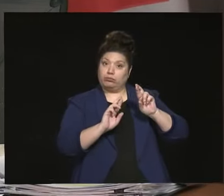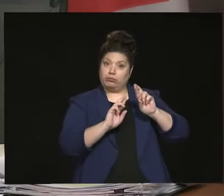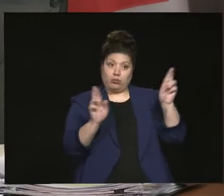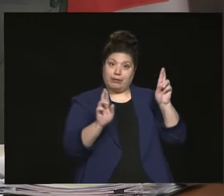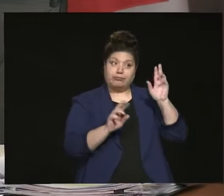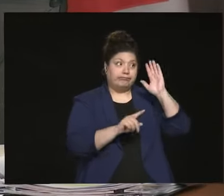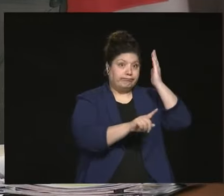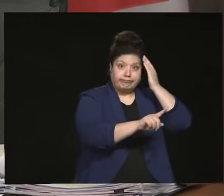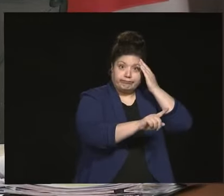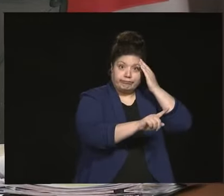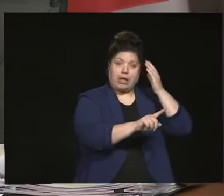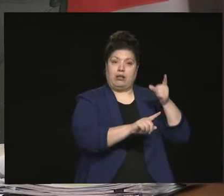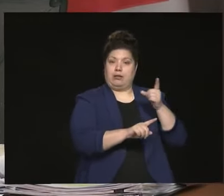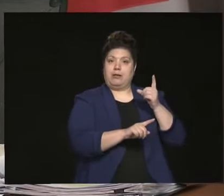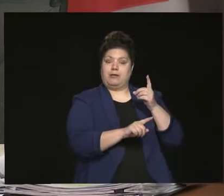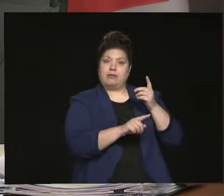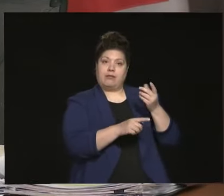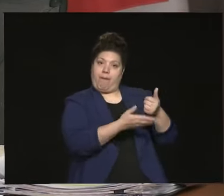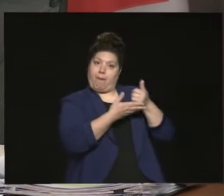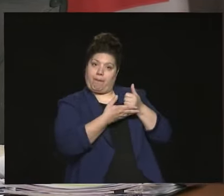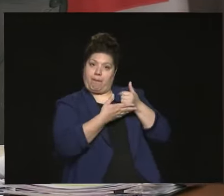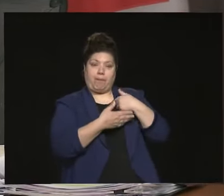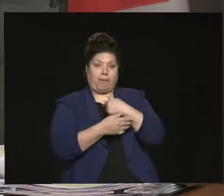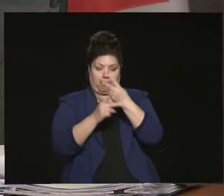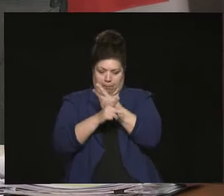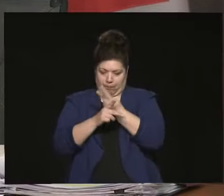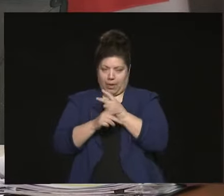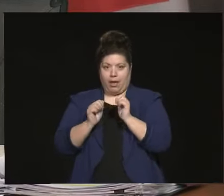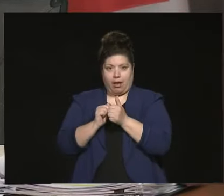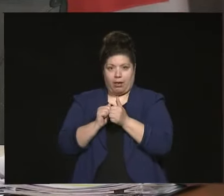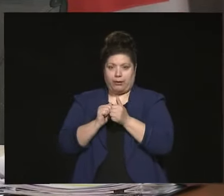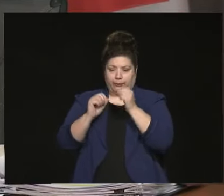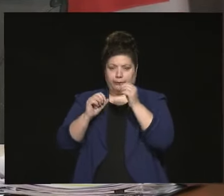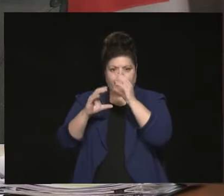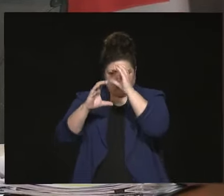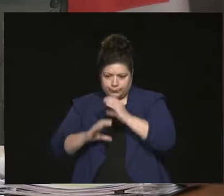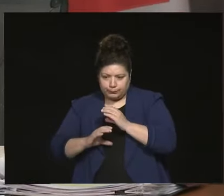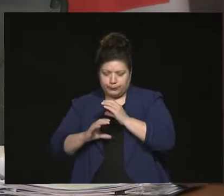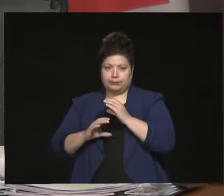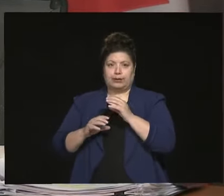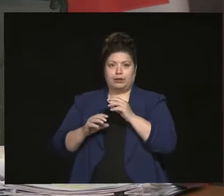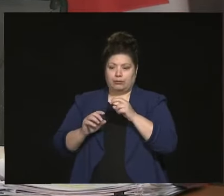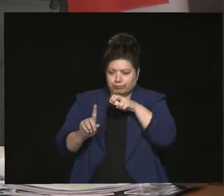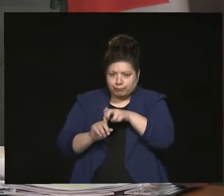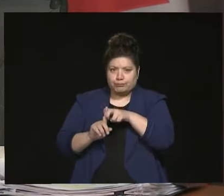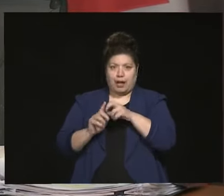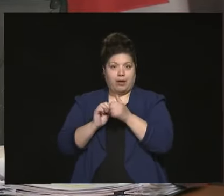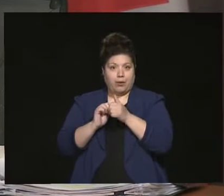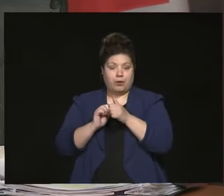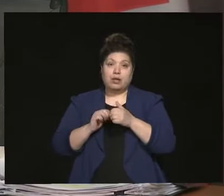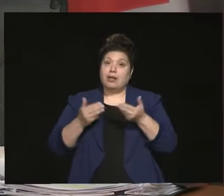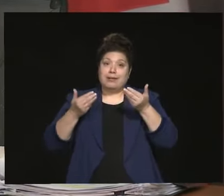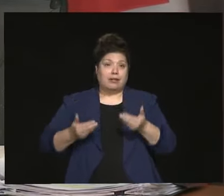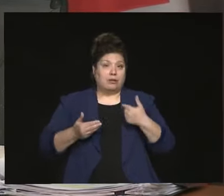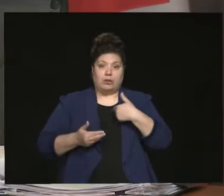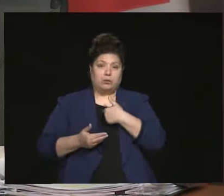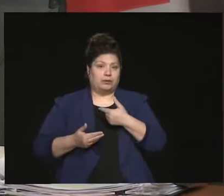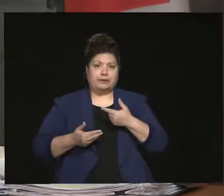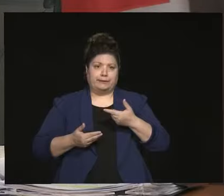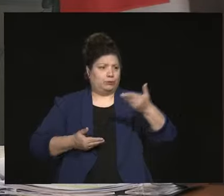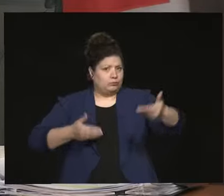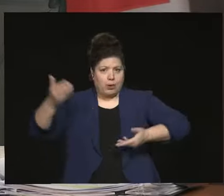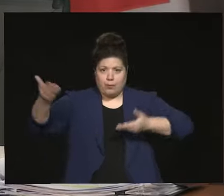other work that's needed. And I think, obviously all hands on deck to try and resolve the issues needed